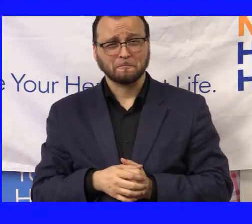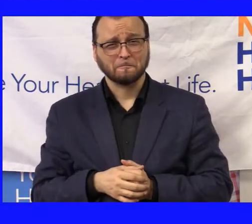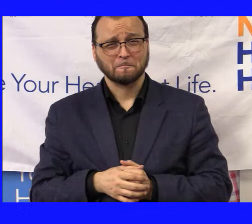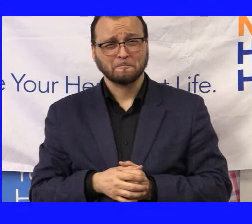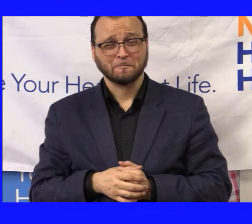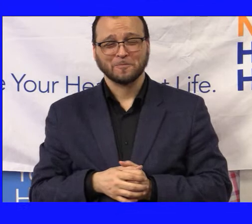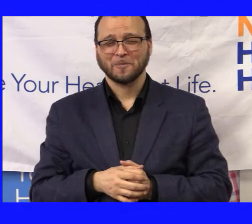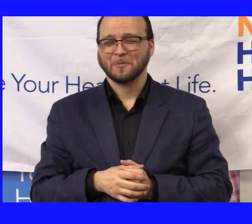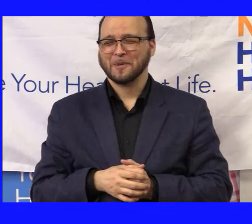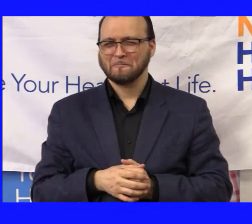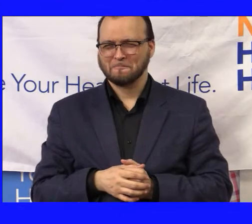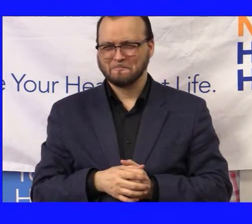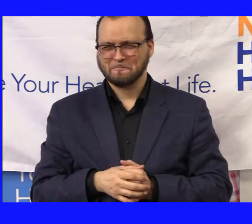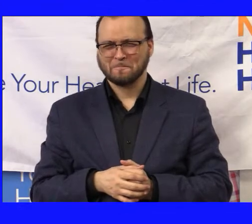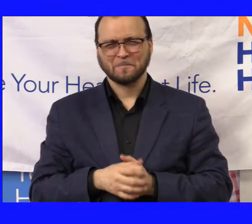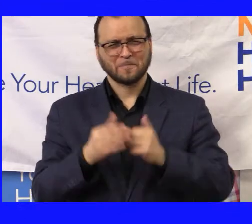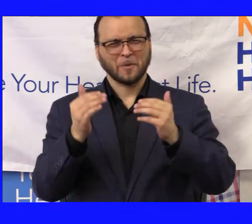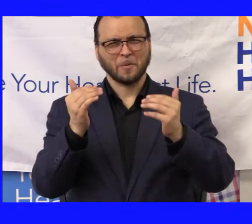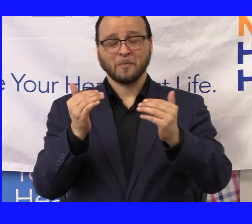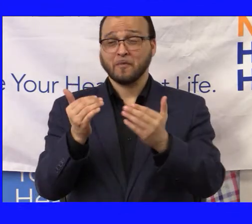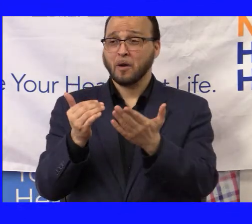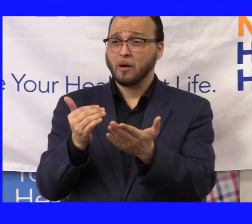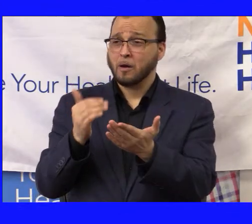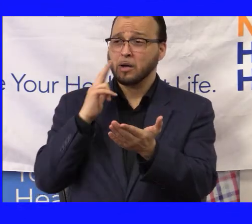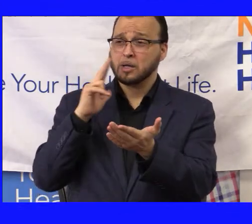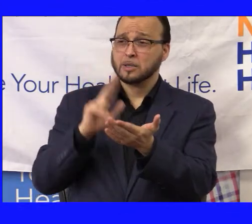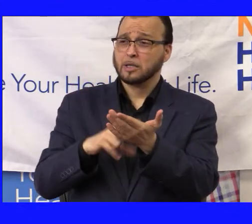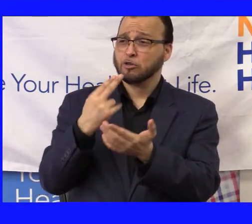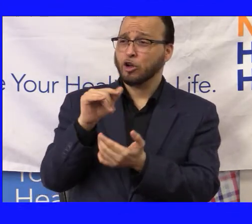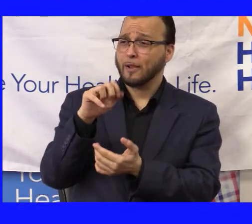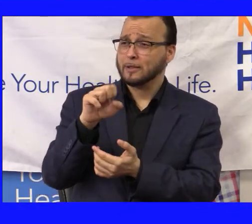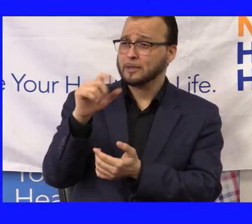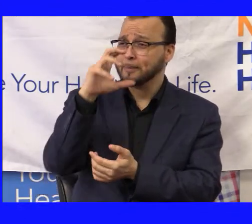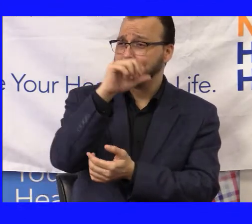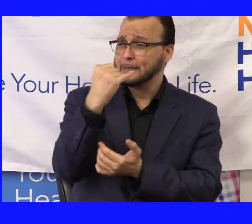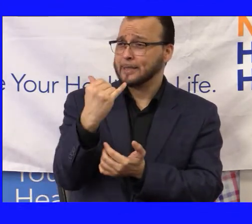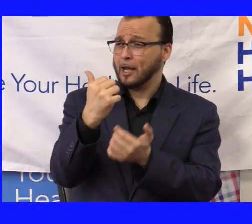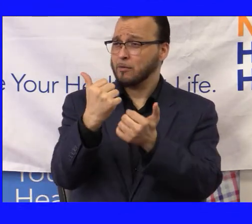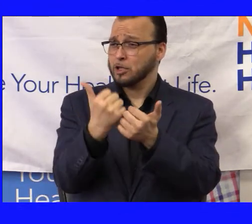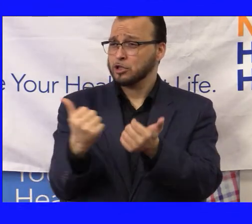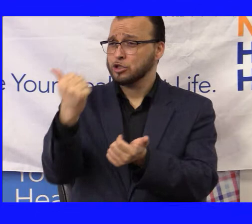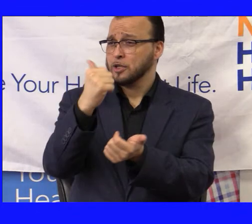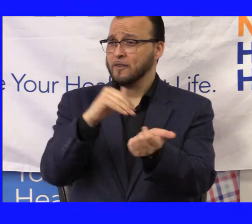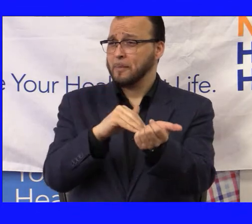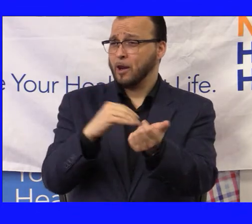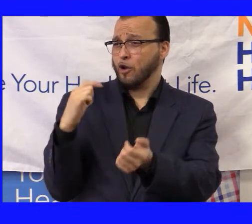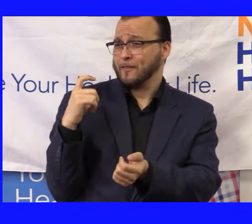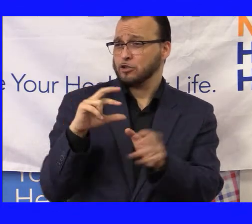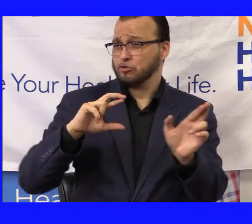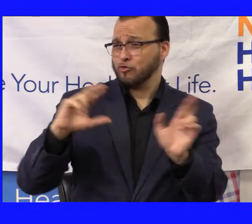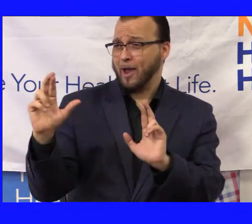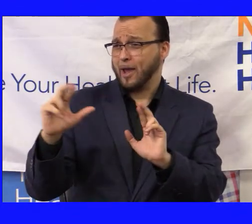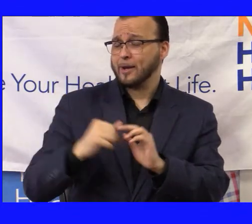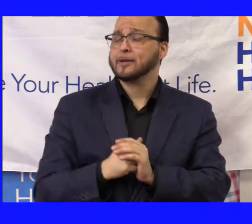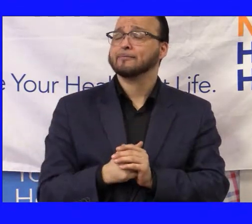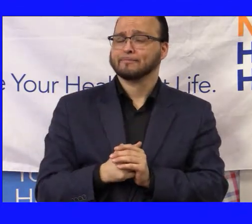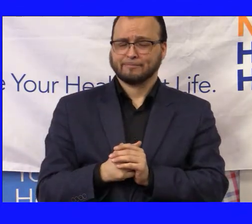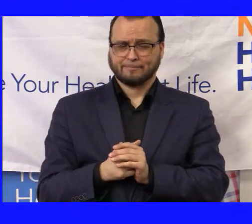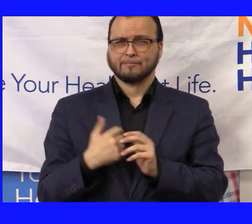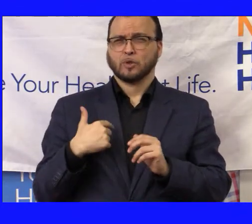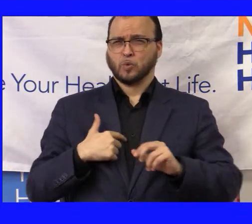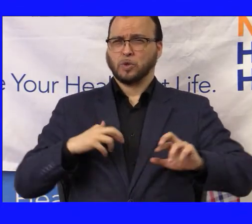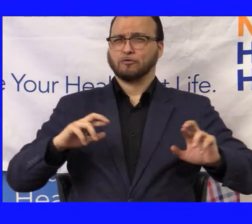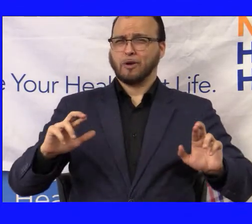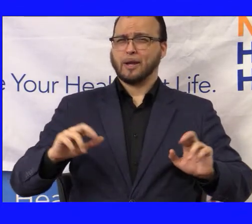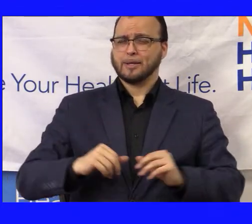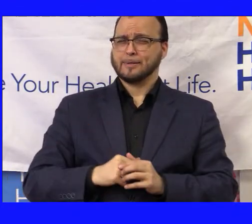Okay, then we'll move on. Lisa, I'm guessing that we now have the Chief Medical Officer report ready? Can we do that now Yes, or no? Dr. Calamere, we